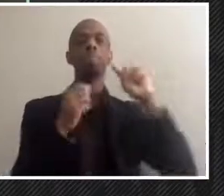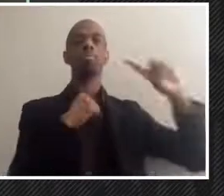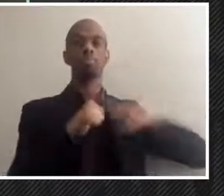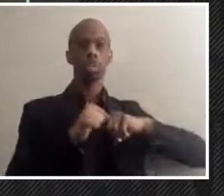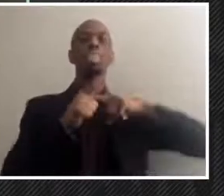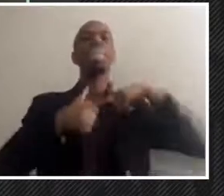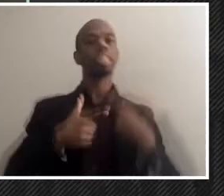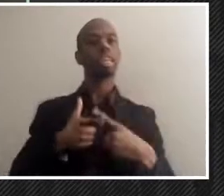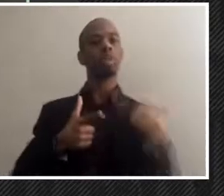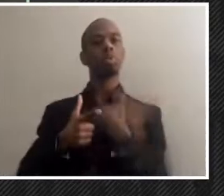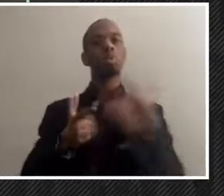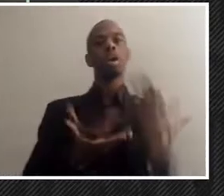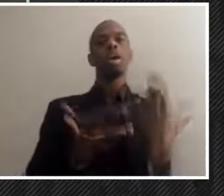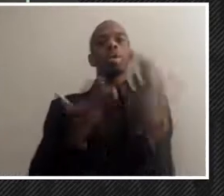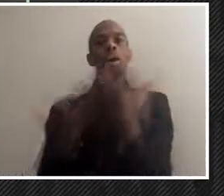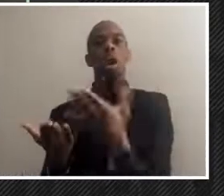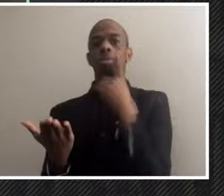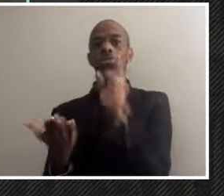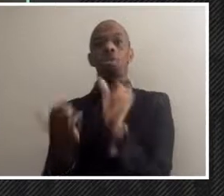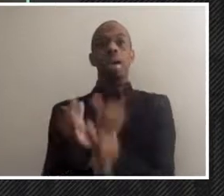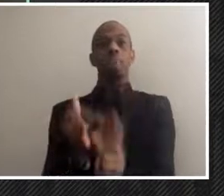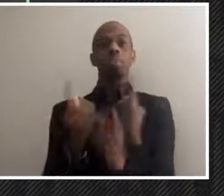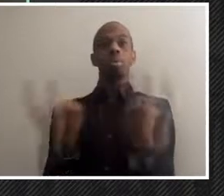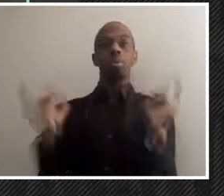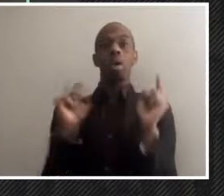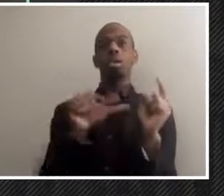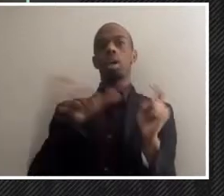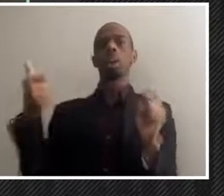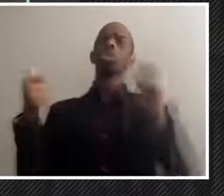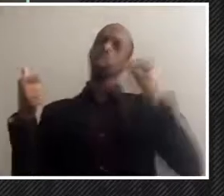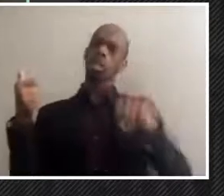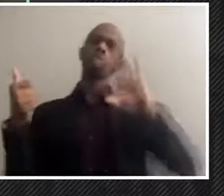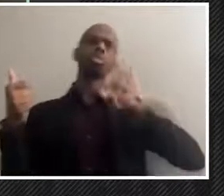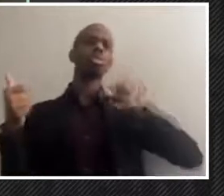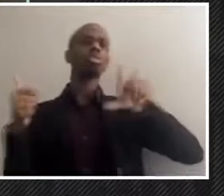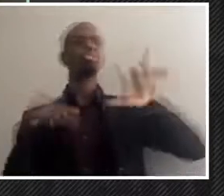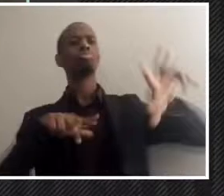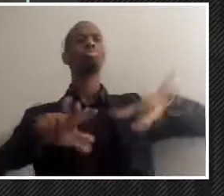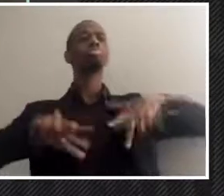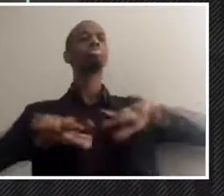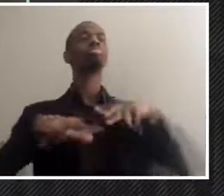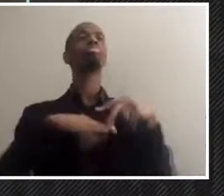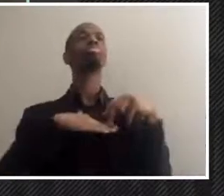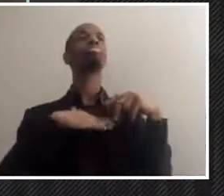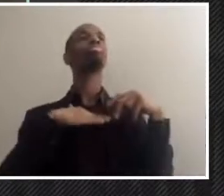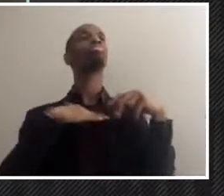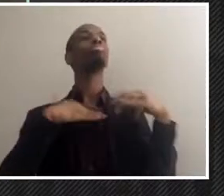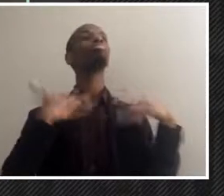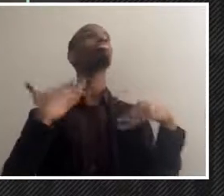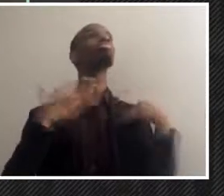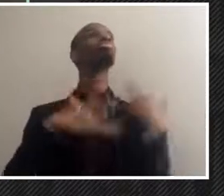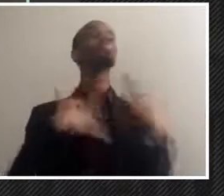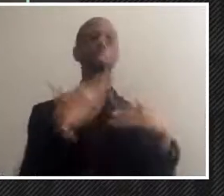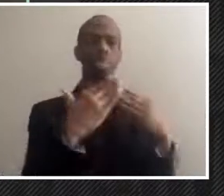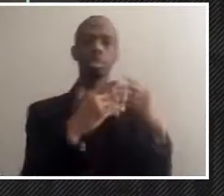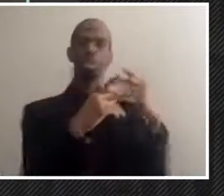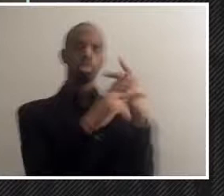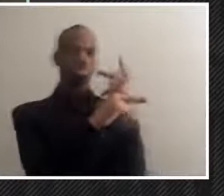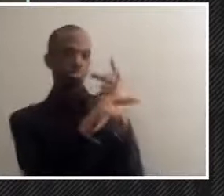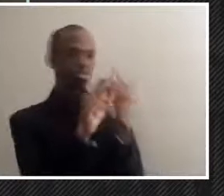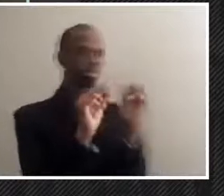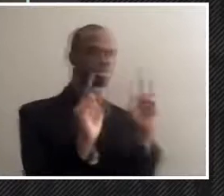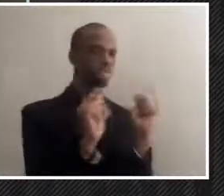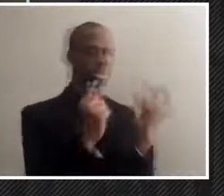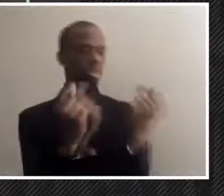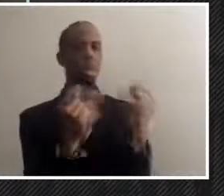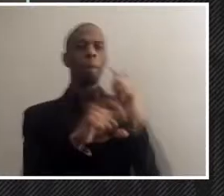aisle, work in bipartisan manners, but you can't force someone to believe in your existence. You